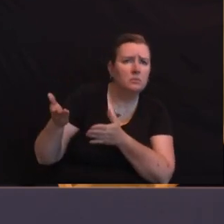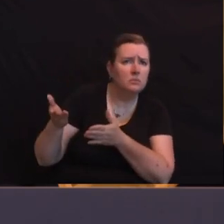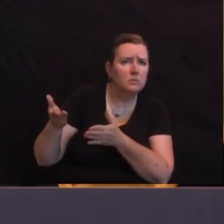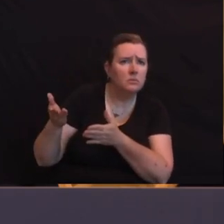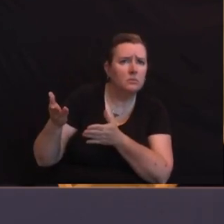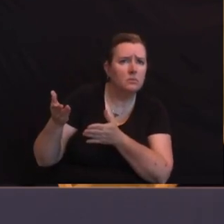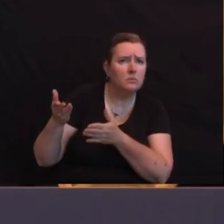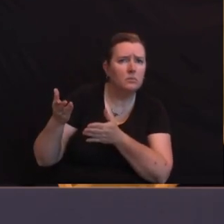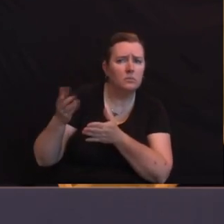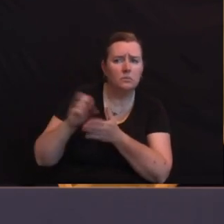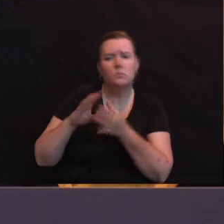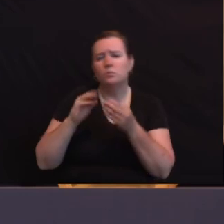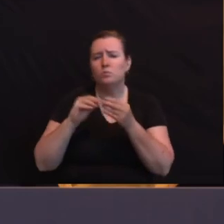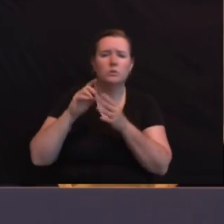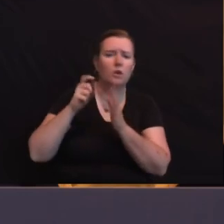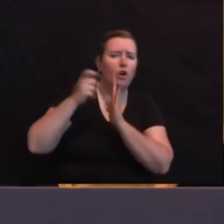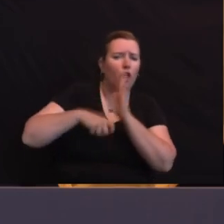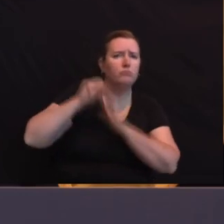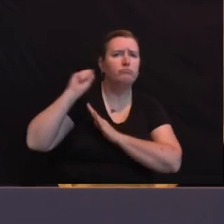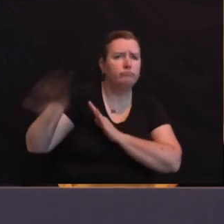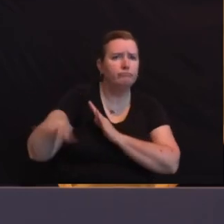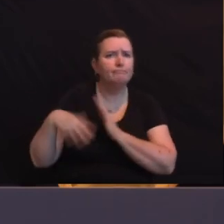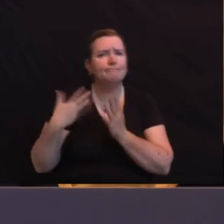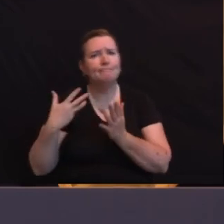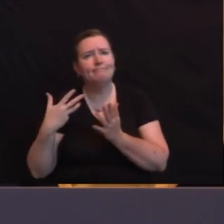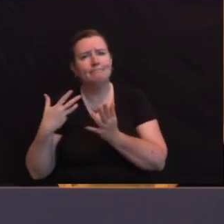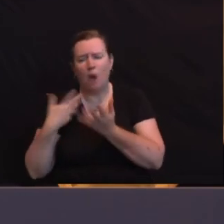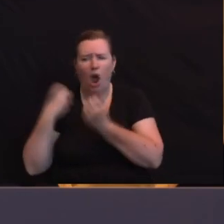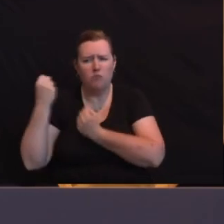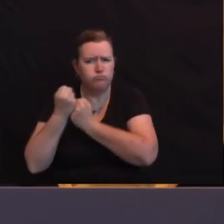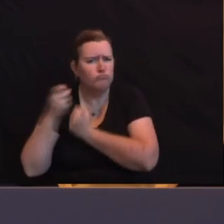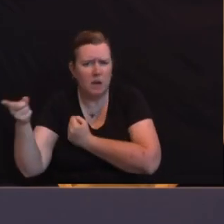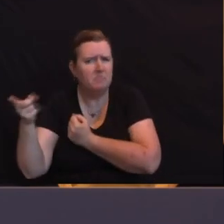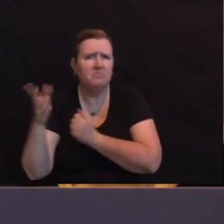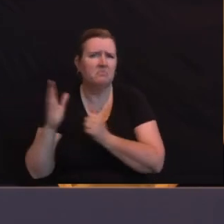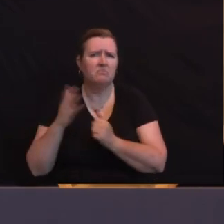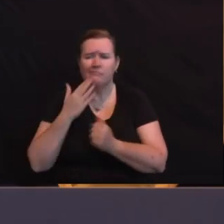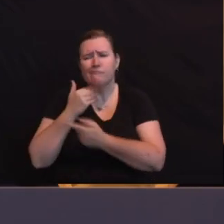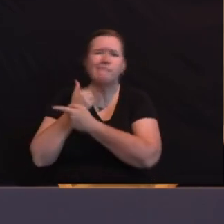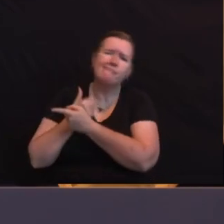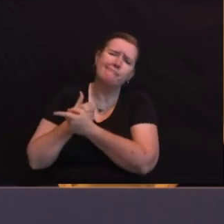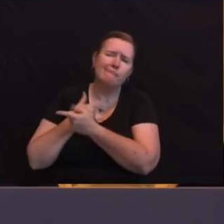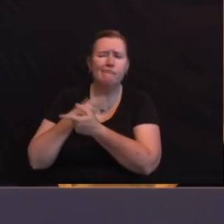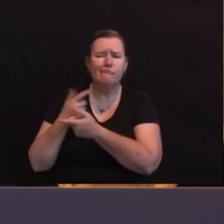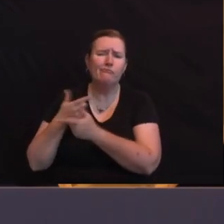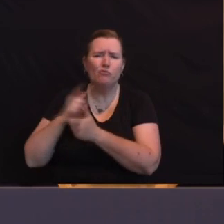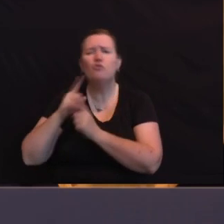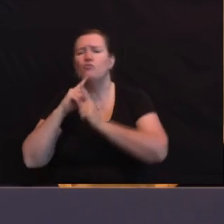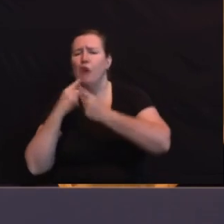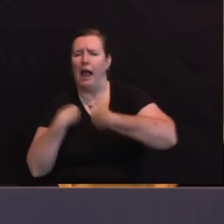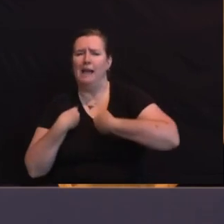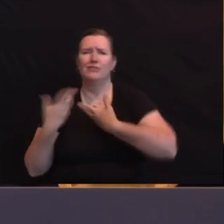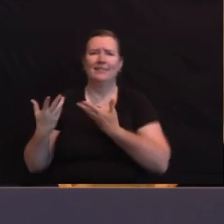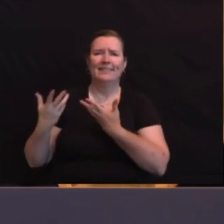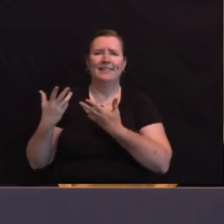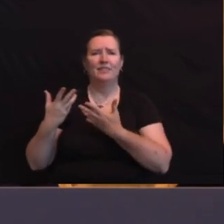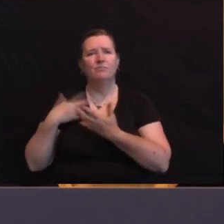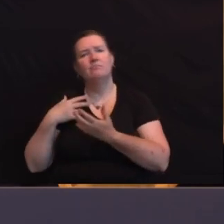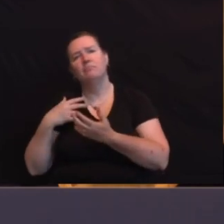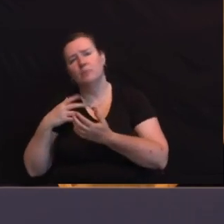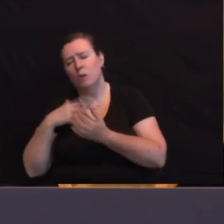already a couple of days earlier, just to say that we're here for him. He was very gracious in his reply, and he remains in our prayers, as does